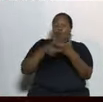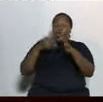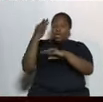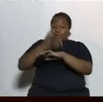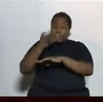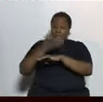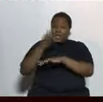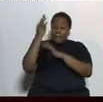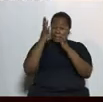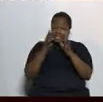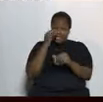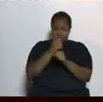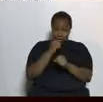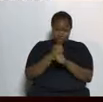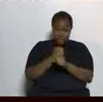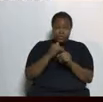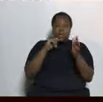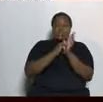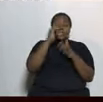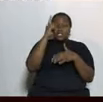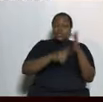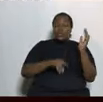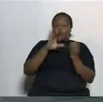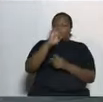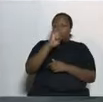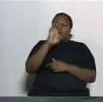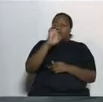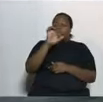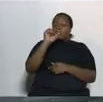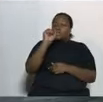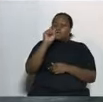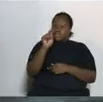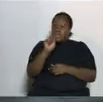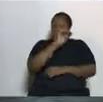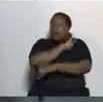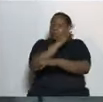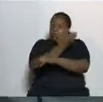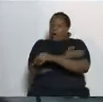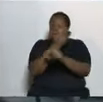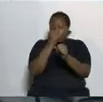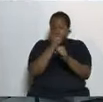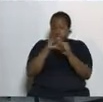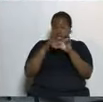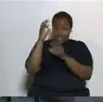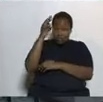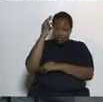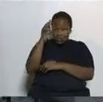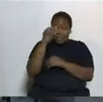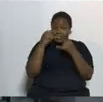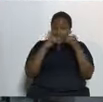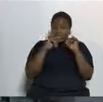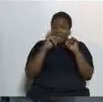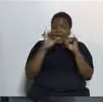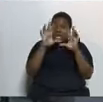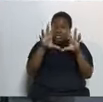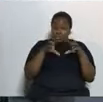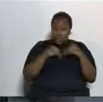do, and this is what the beast power is going to do in the future, try to get everybody in this group